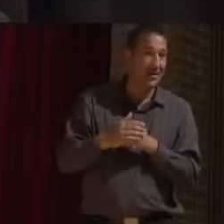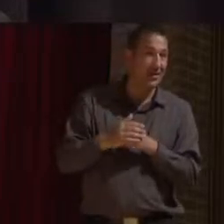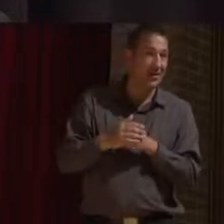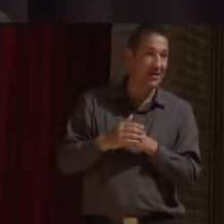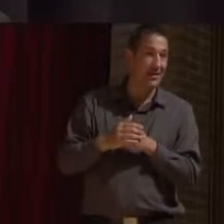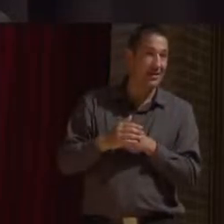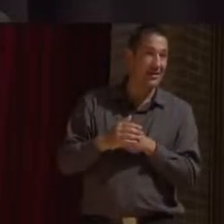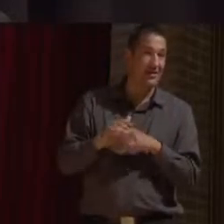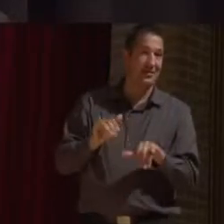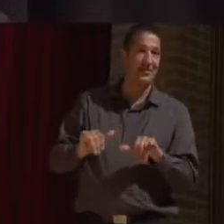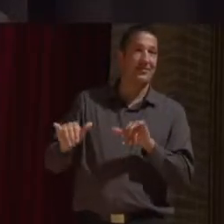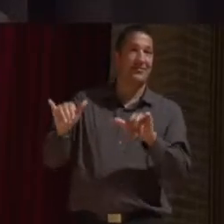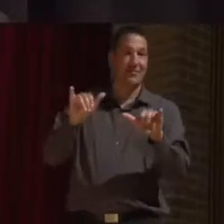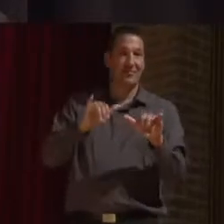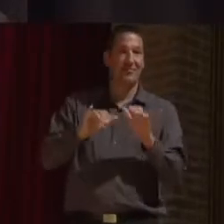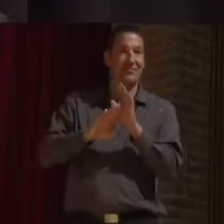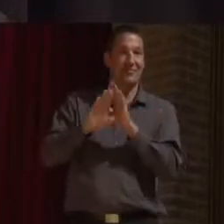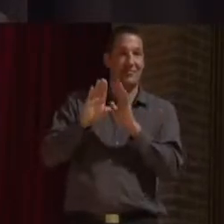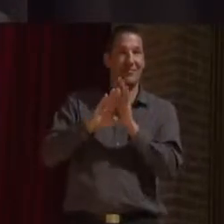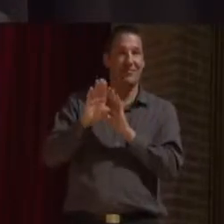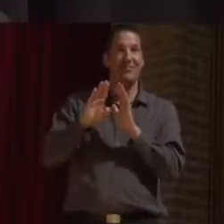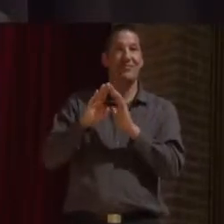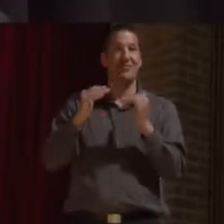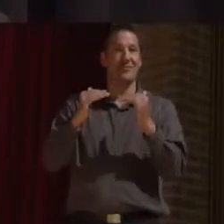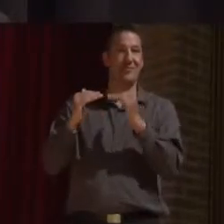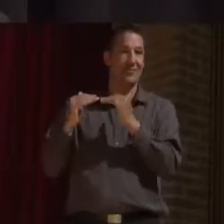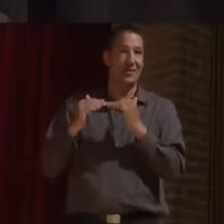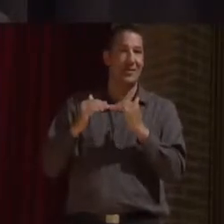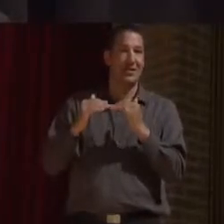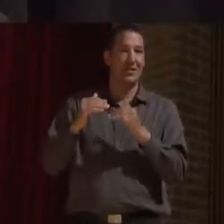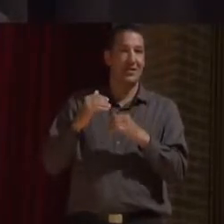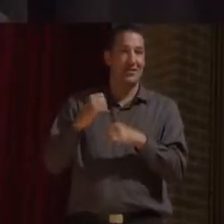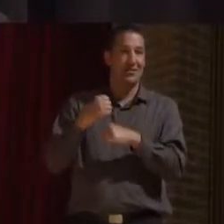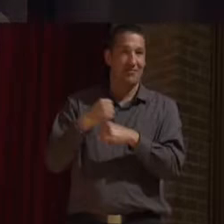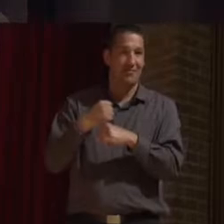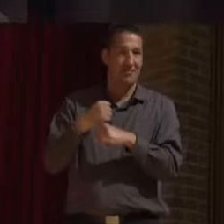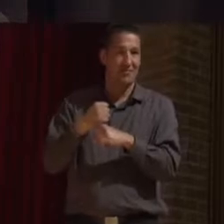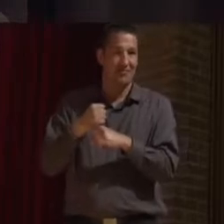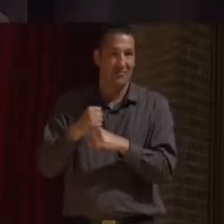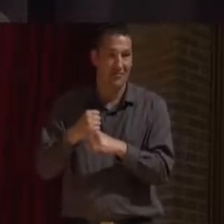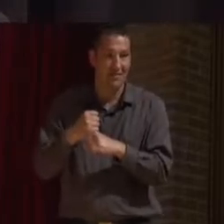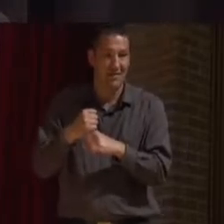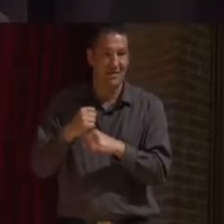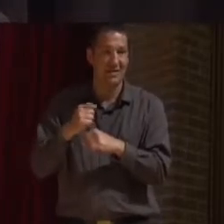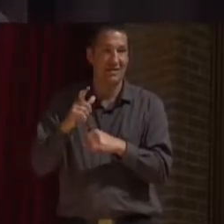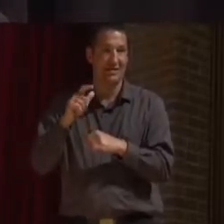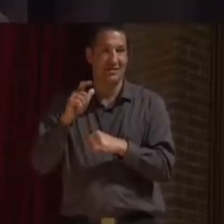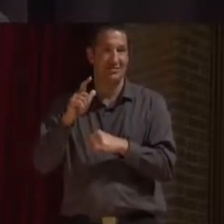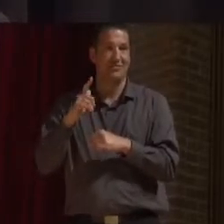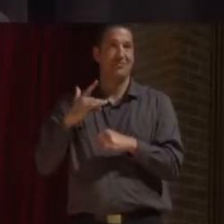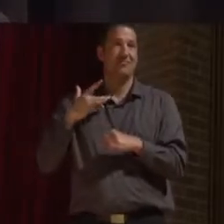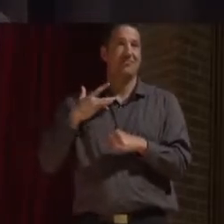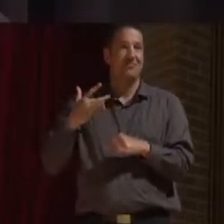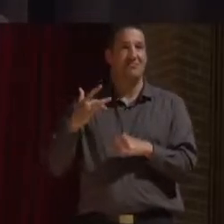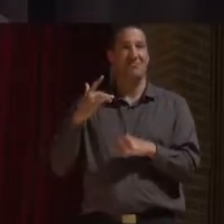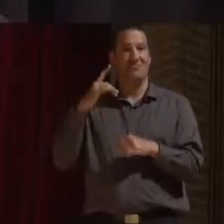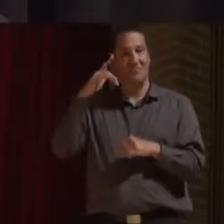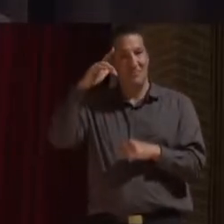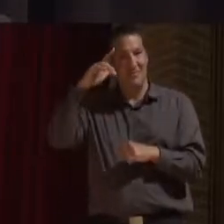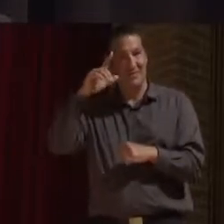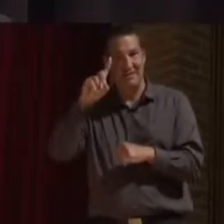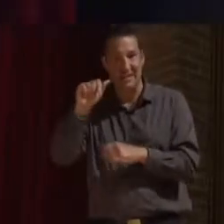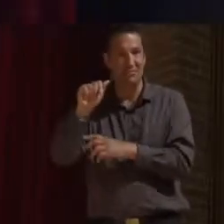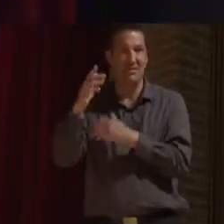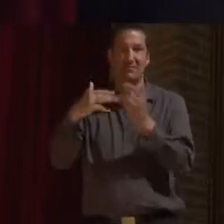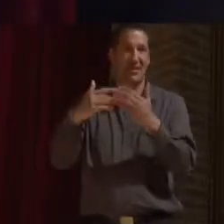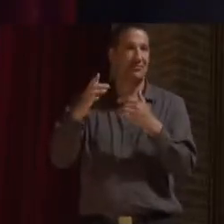kids, I think that they just have a lot of grit to make things happen for them just based on their disability. They have to work harder. So I would think